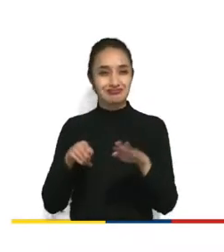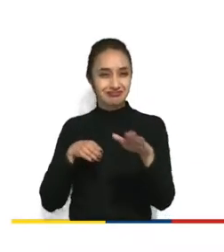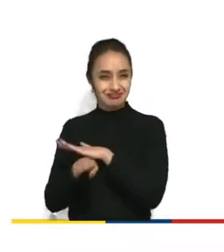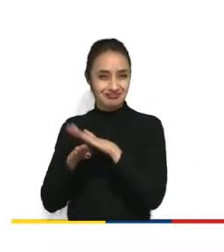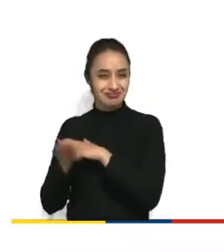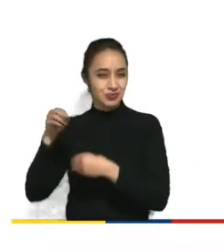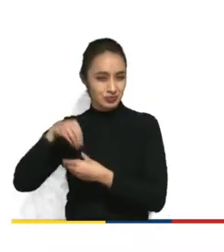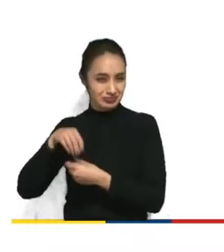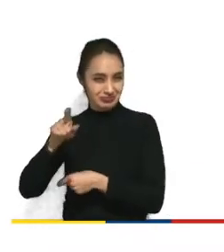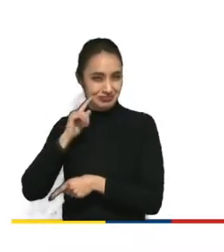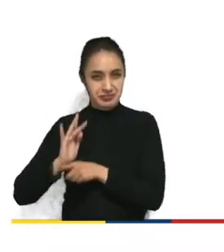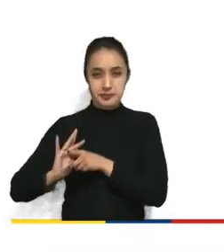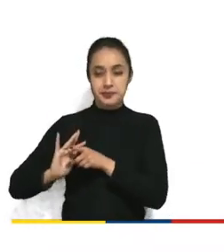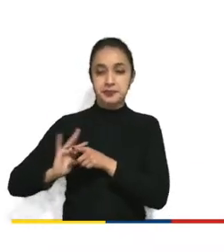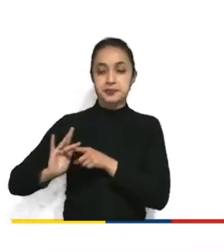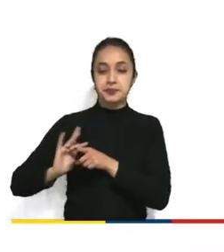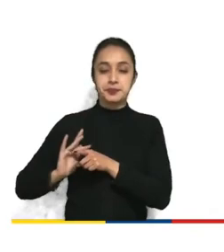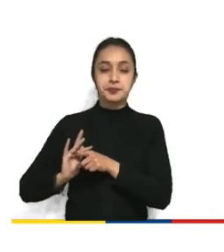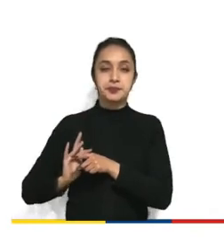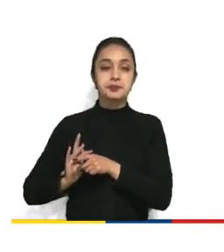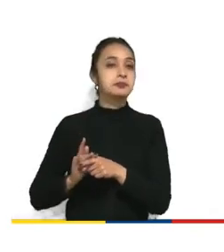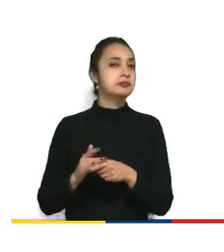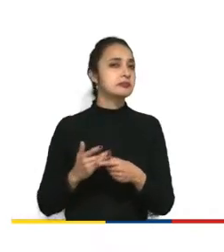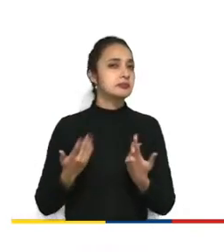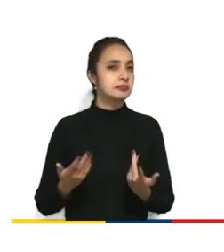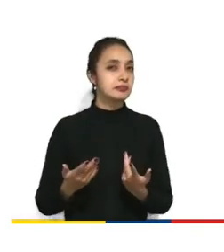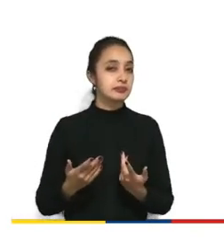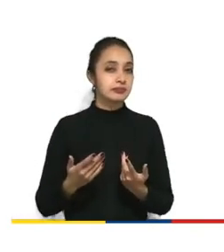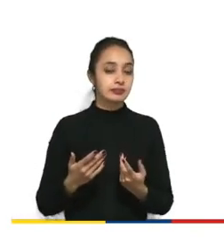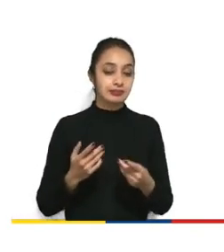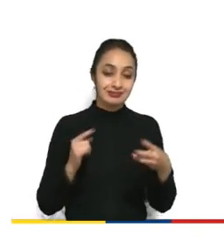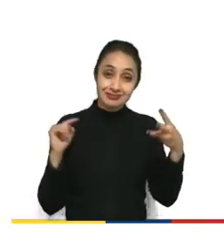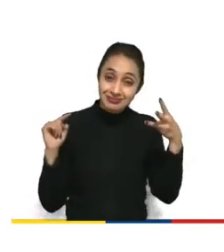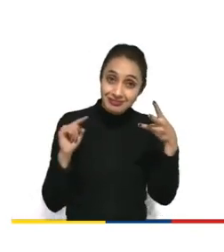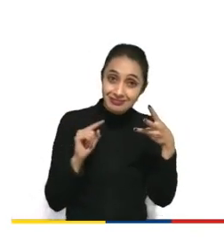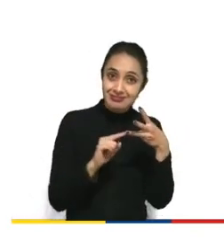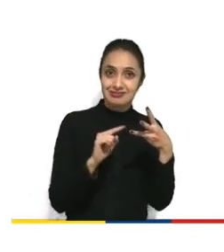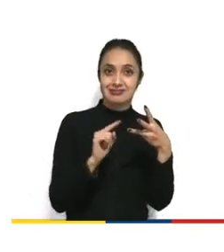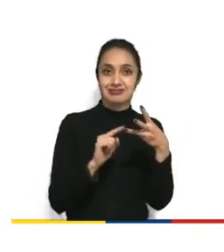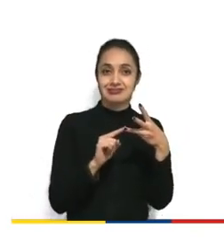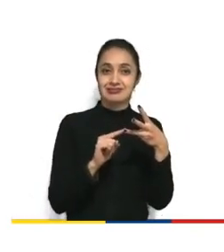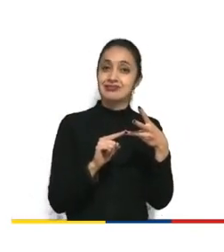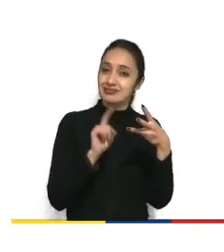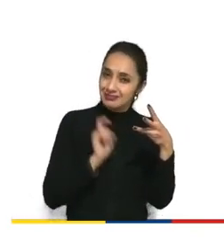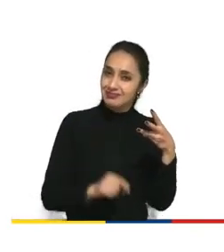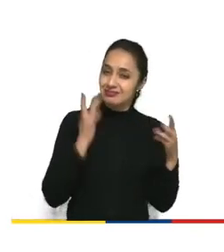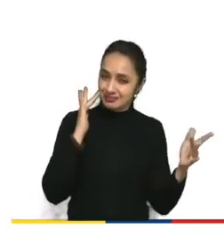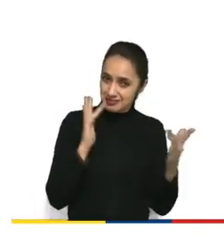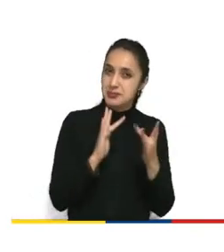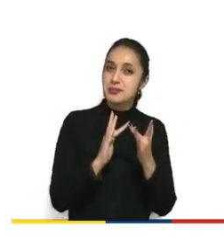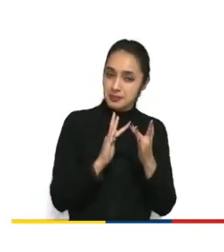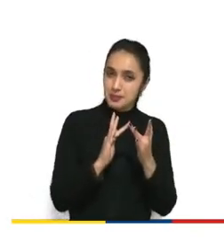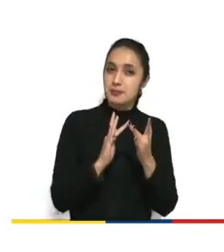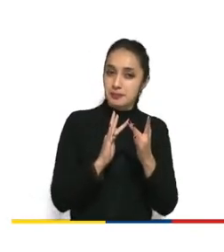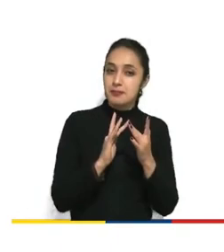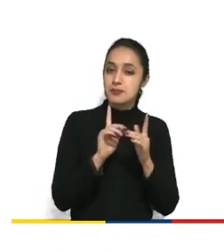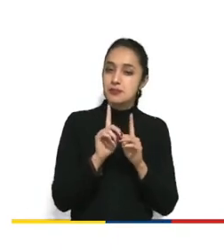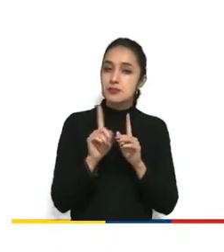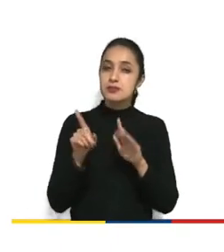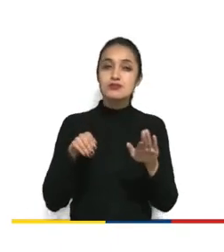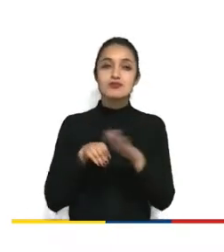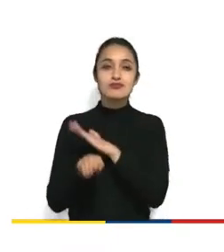aplicaciones este debería ser el único tipo de ciro rating que estuviera permitido por la